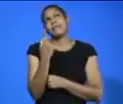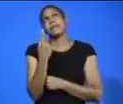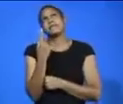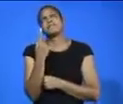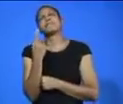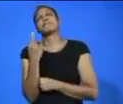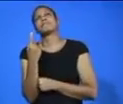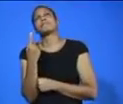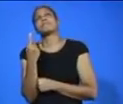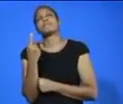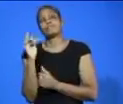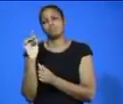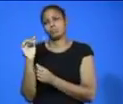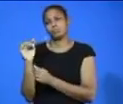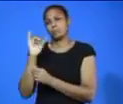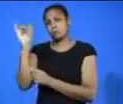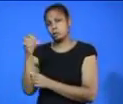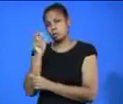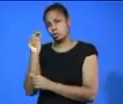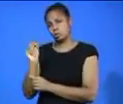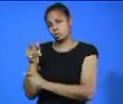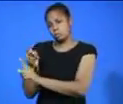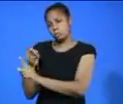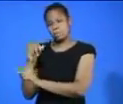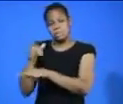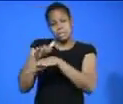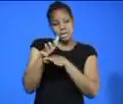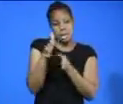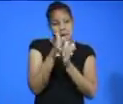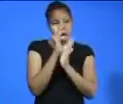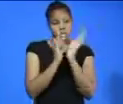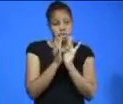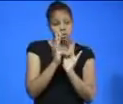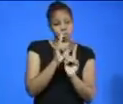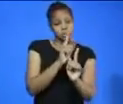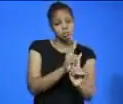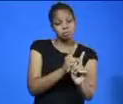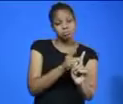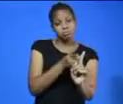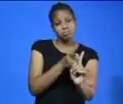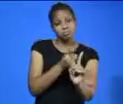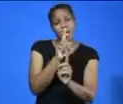sent to ask Jesus a question. Here's the question. Are you